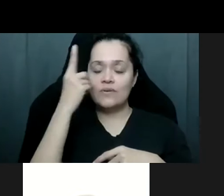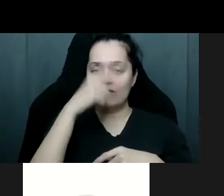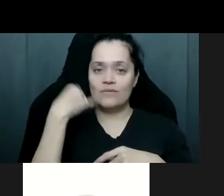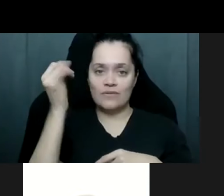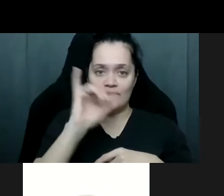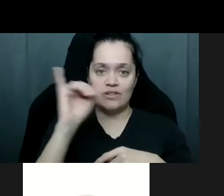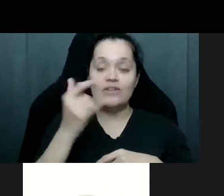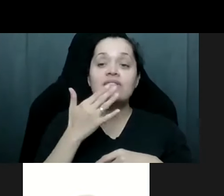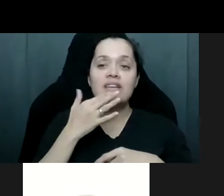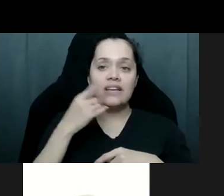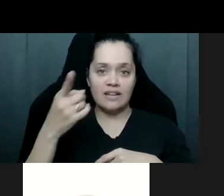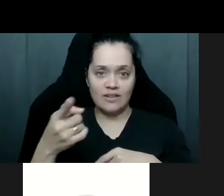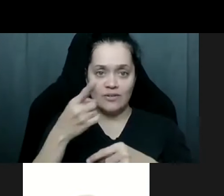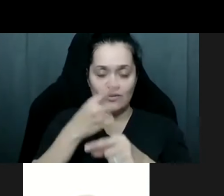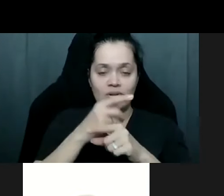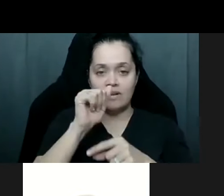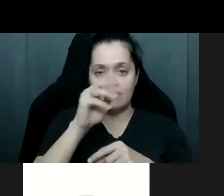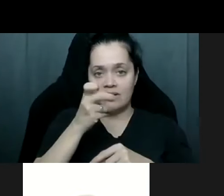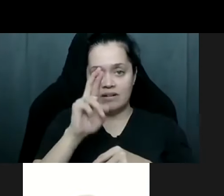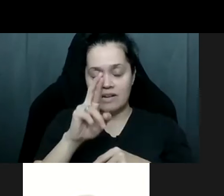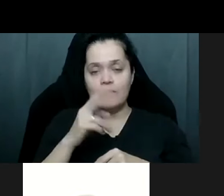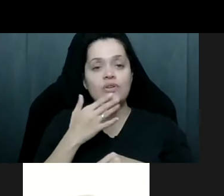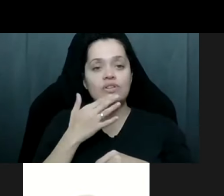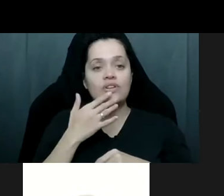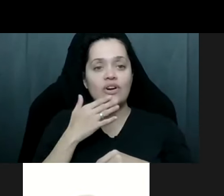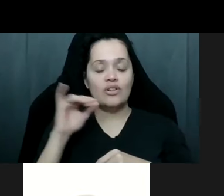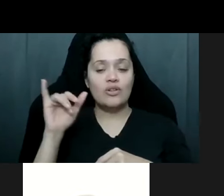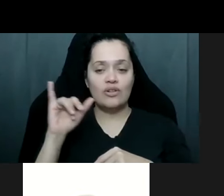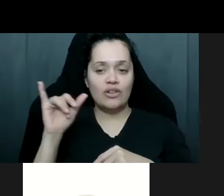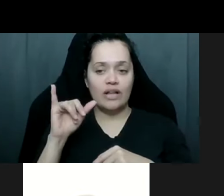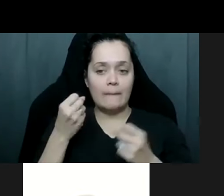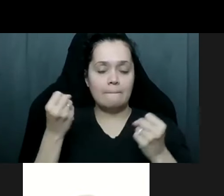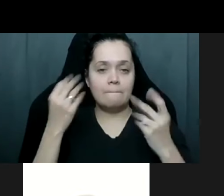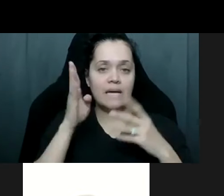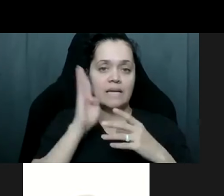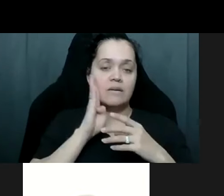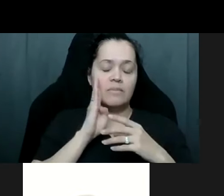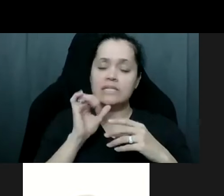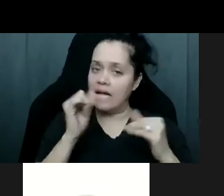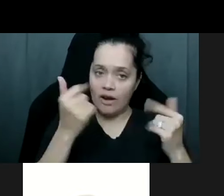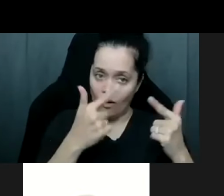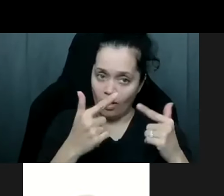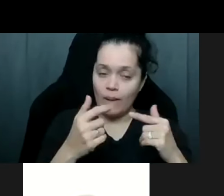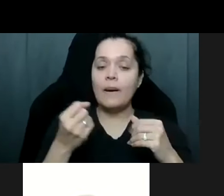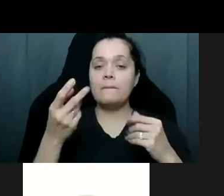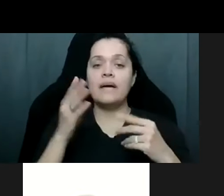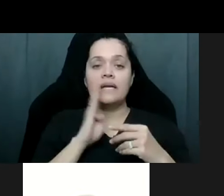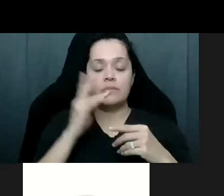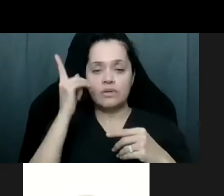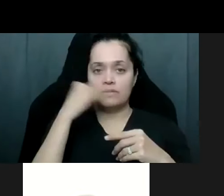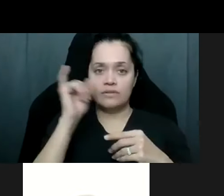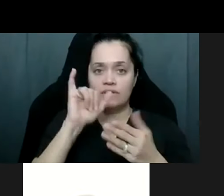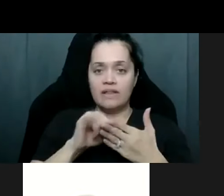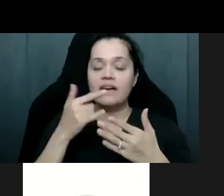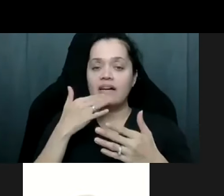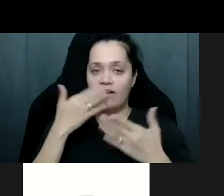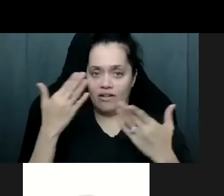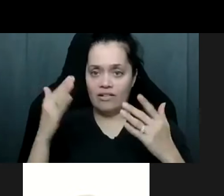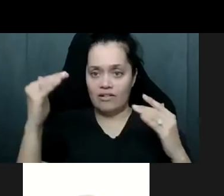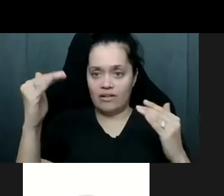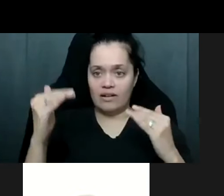that color, right? Amber is a color that many beers, not all, but many beers have that color. All